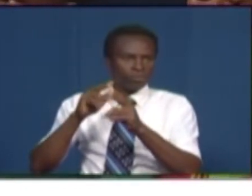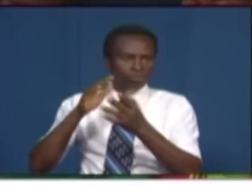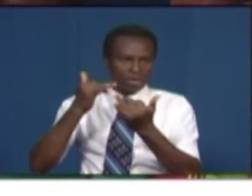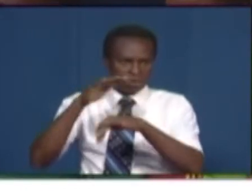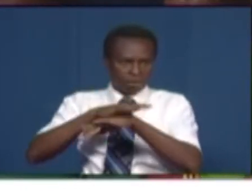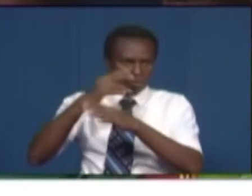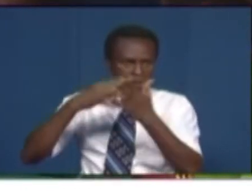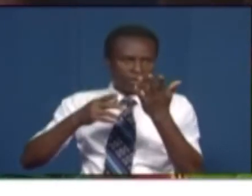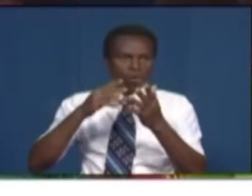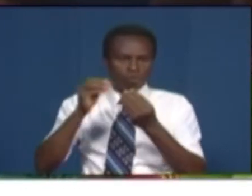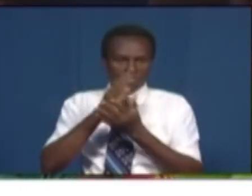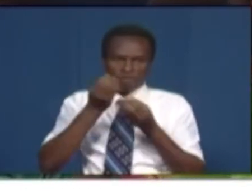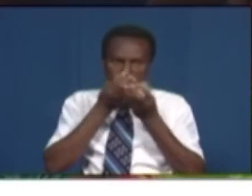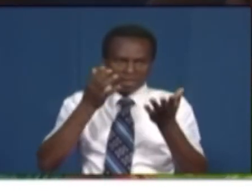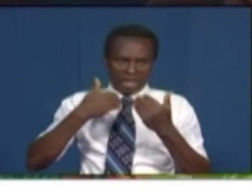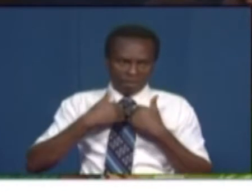platform